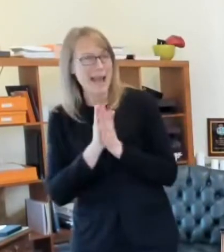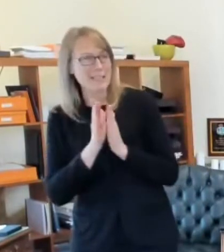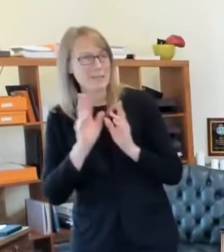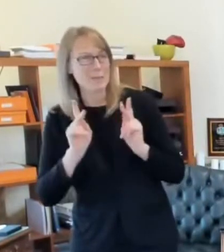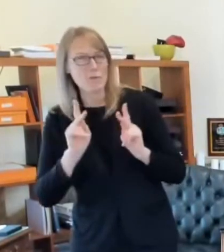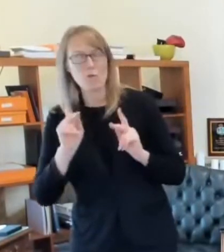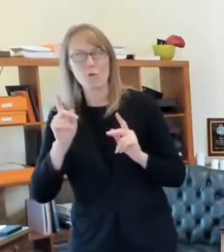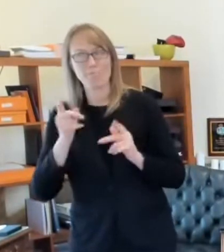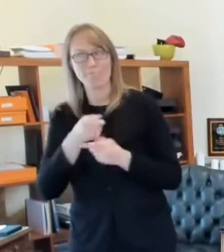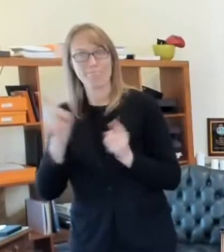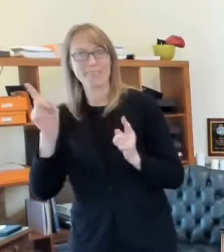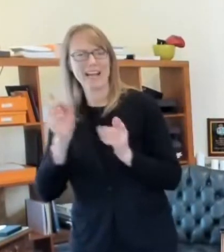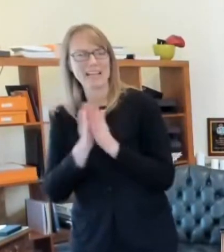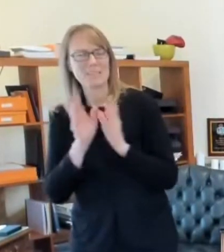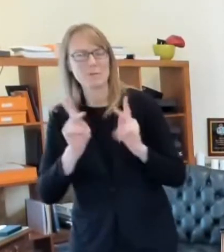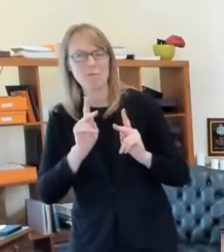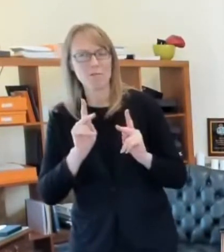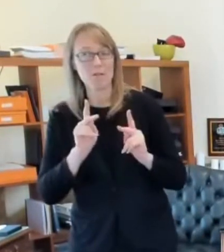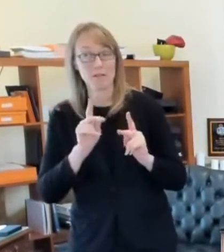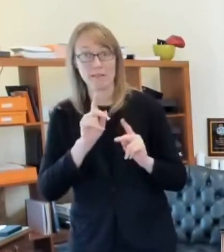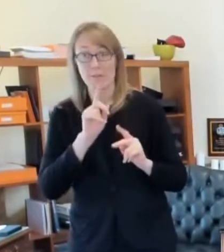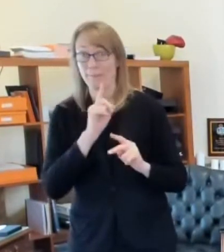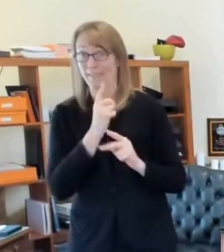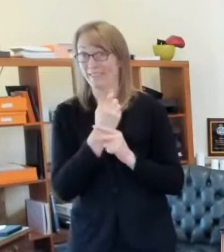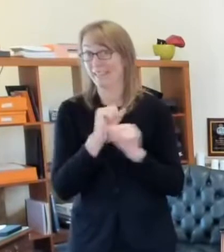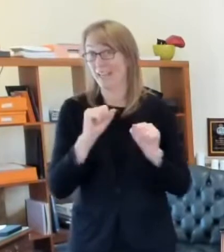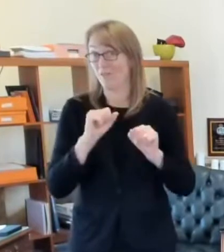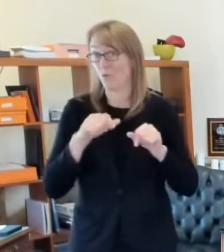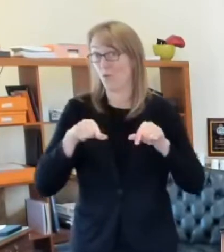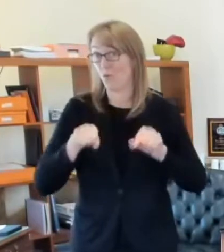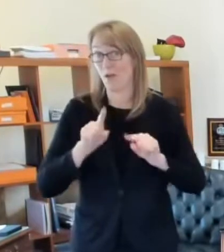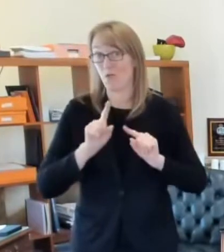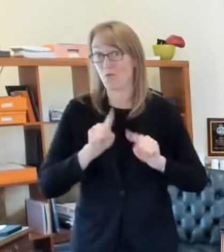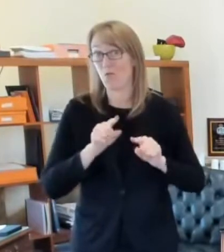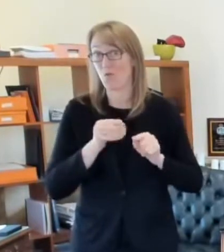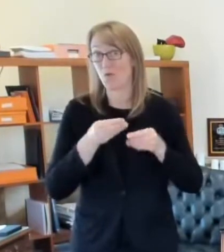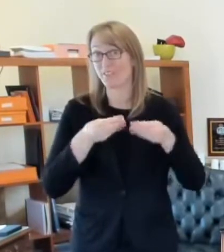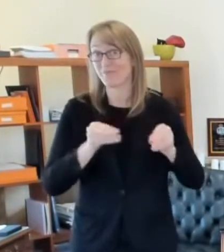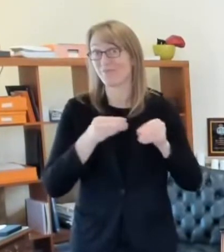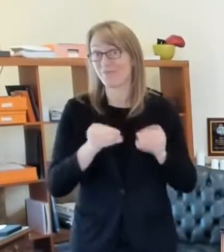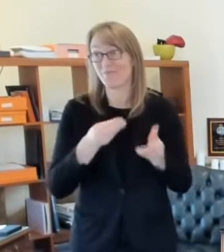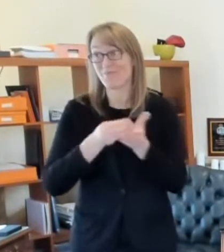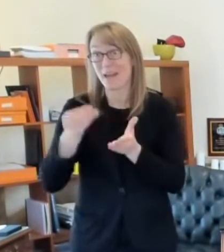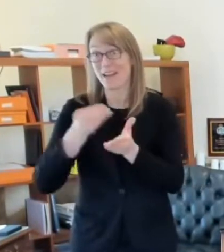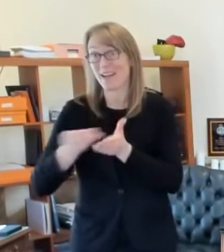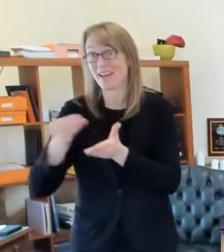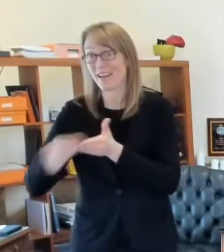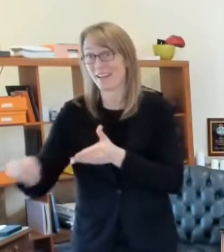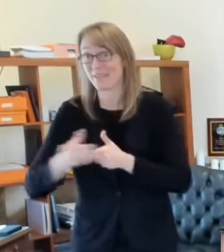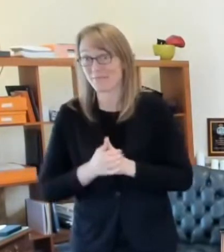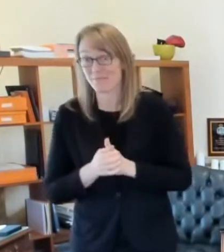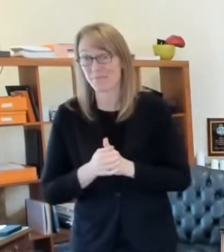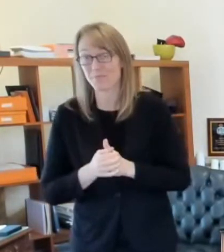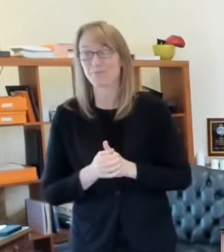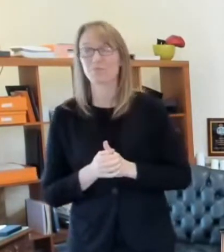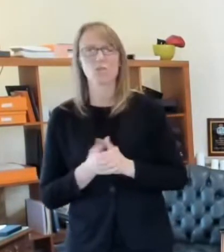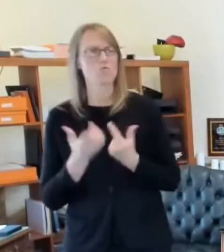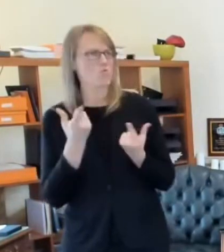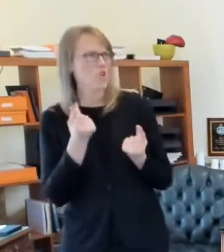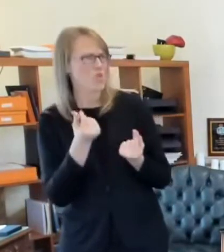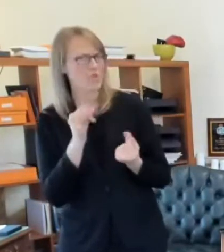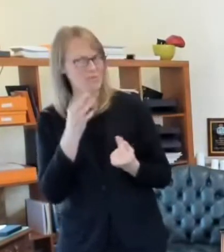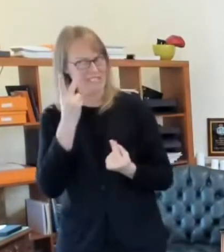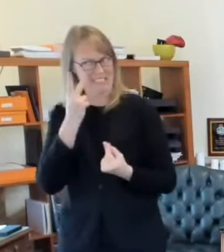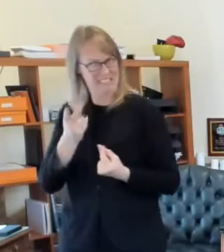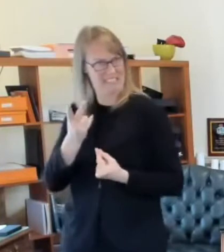report overcrowded stores and lines they might see. Well, you can report overcrowding or people not wearing masks, not